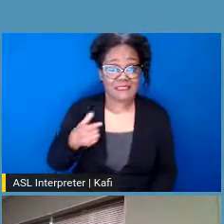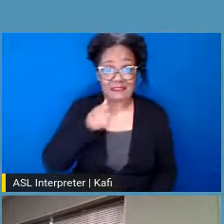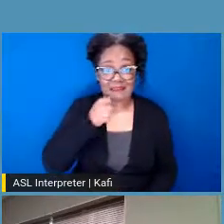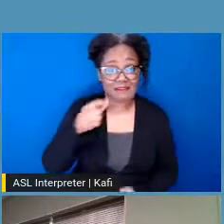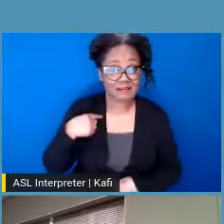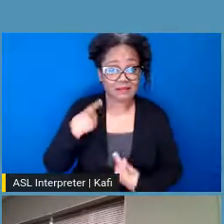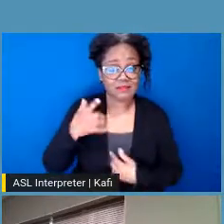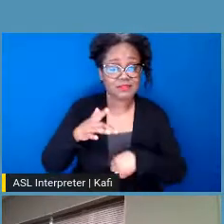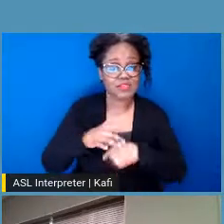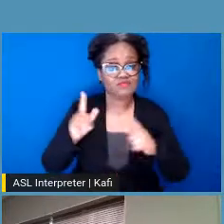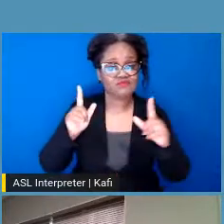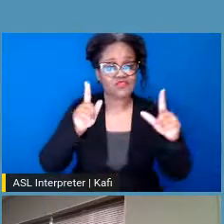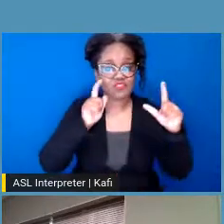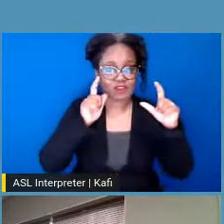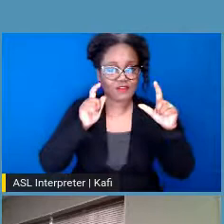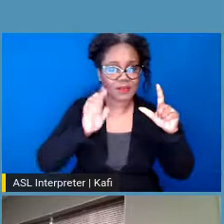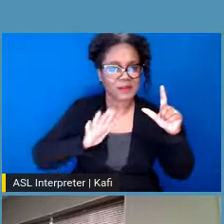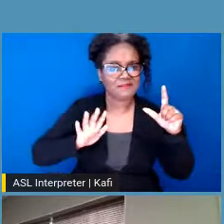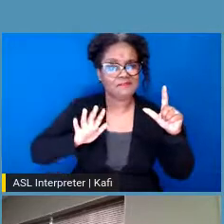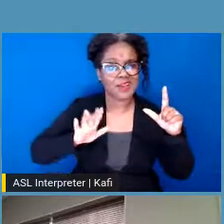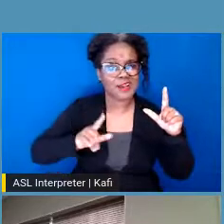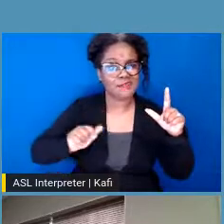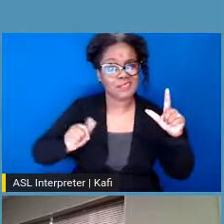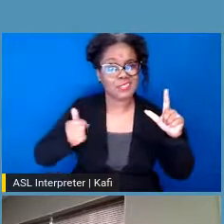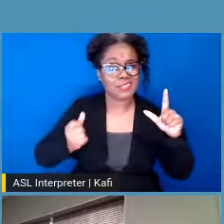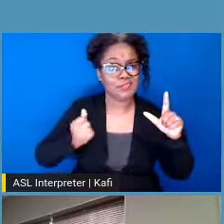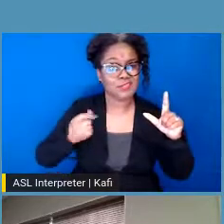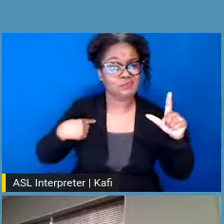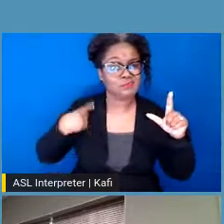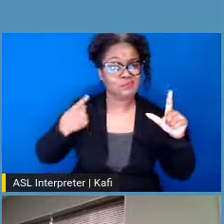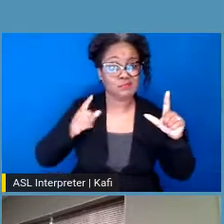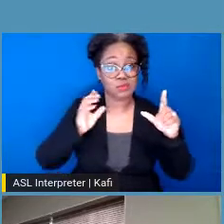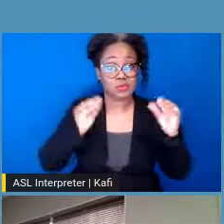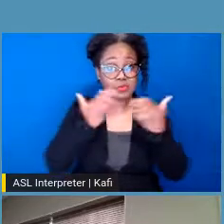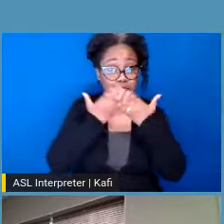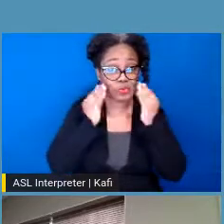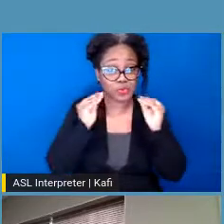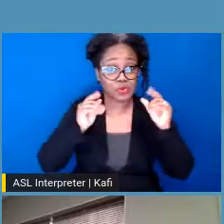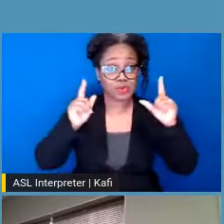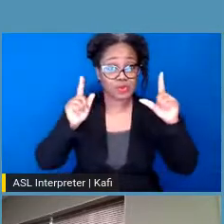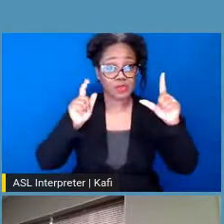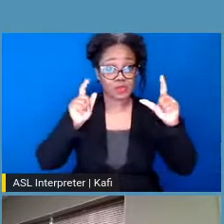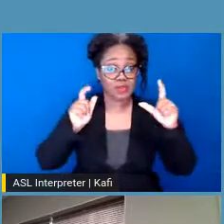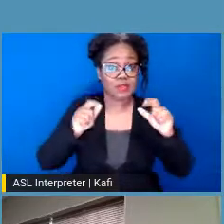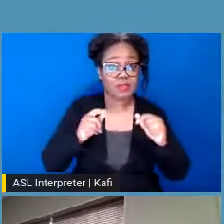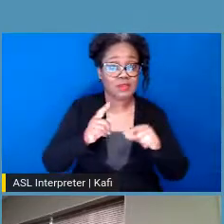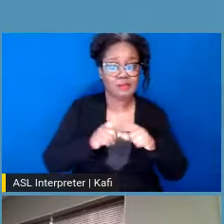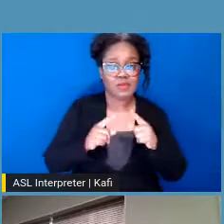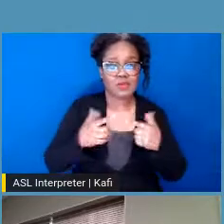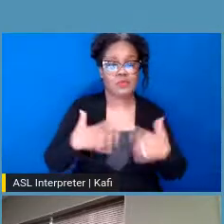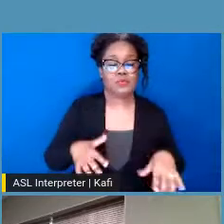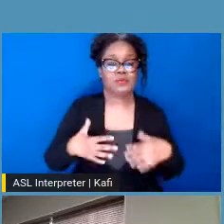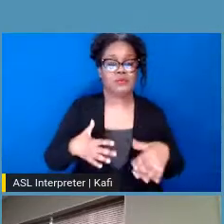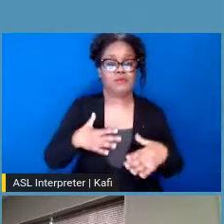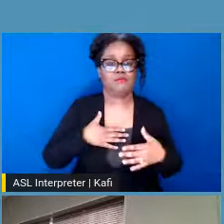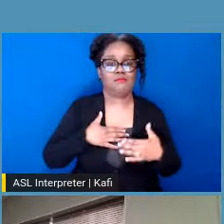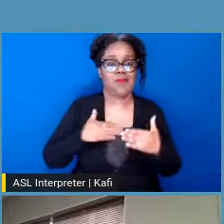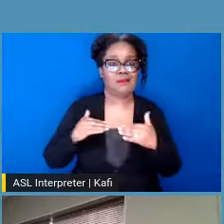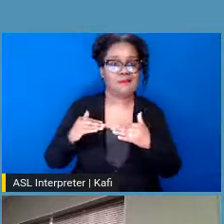collections tech, but I was out of it. So all of this I'm showing to you, I'm very much standing on the shoulders of my colleague, Becky Batchelor, who is now at the Met, I